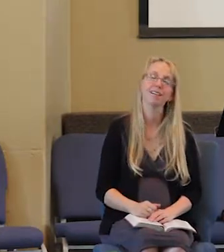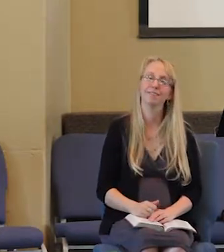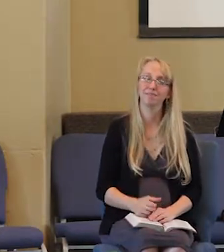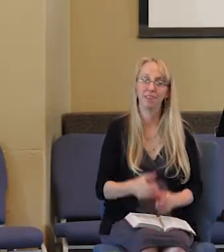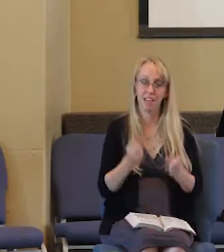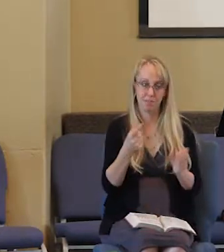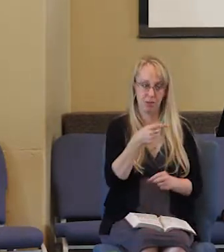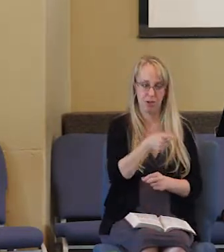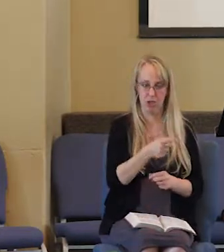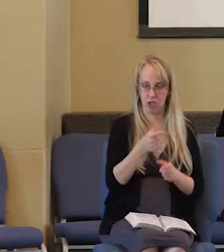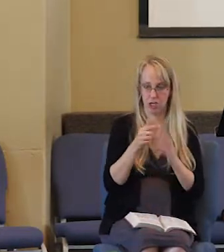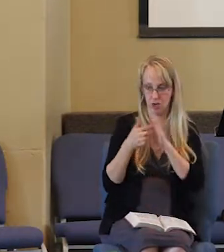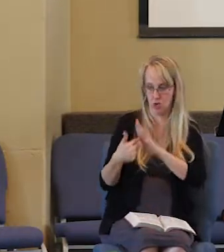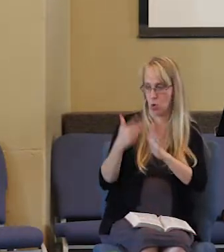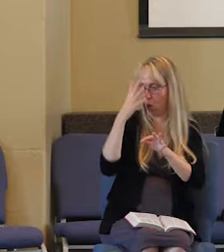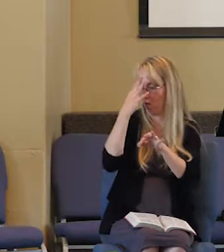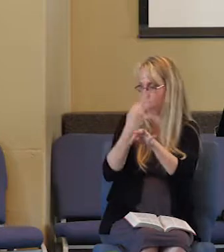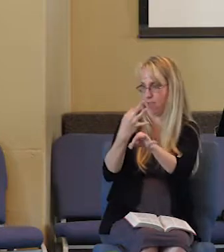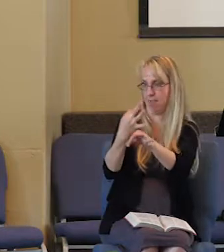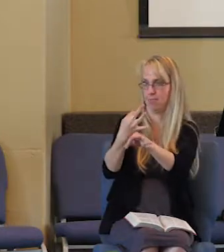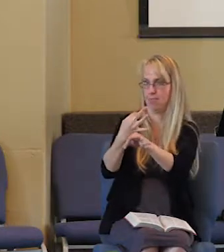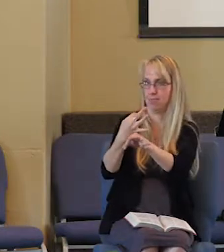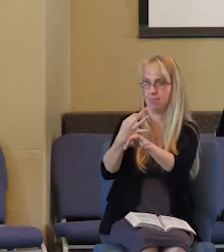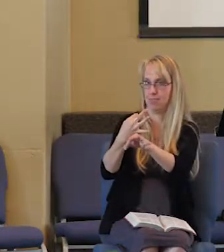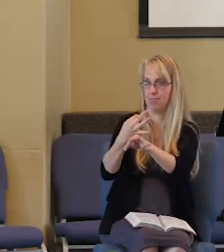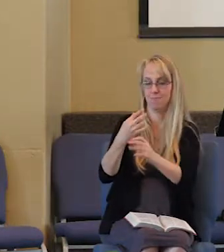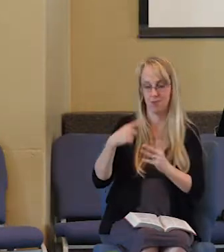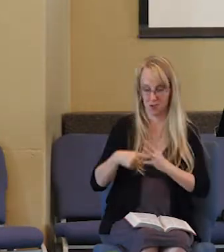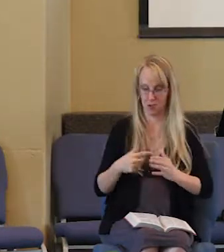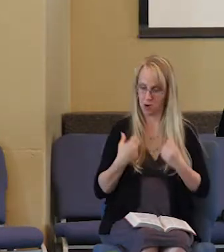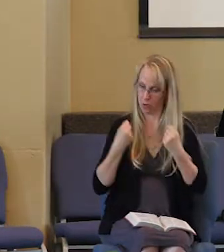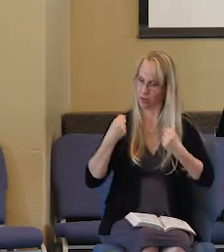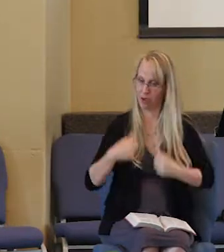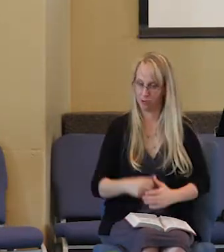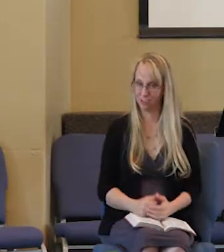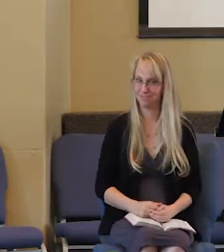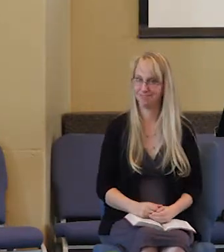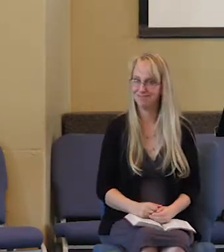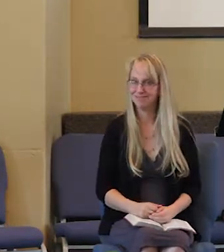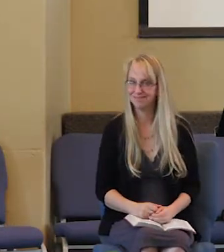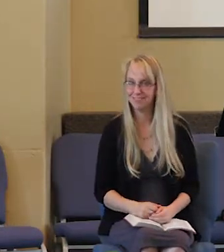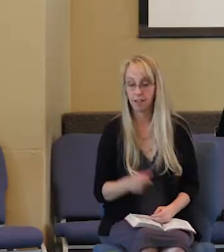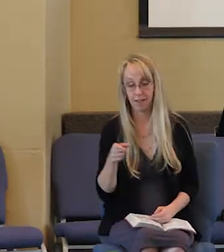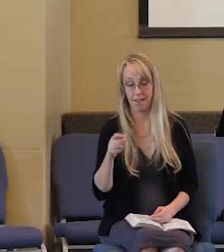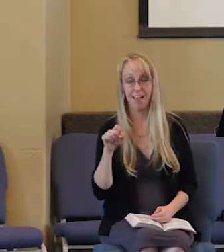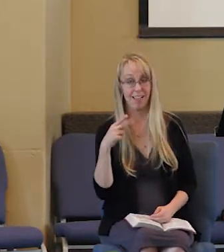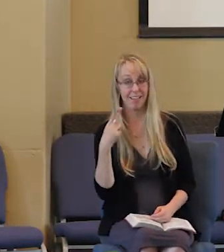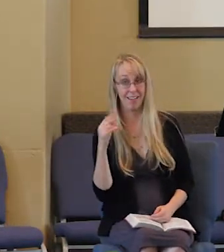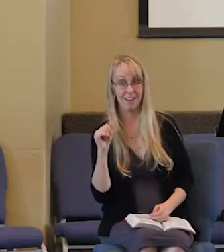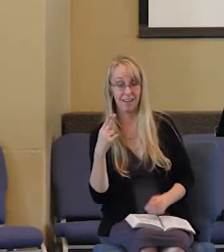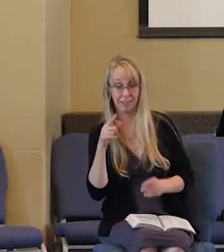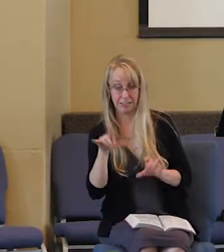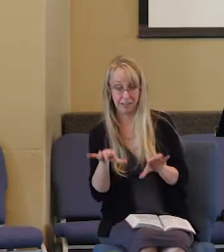As much as Hannah showed faith and Hannah showed moxie, Elkanah did